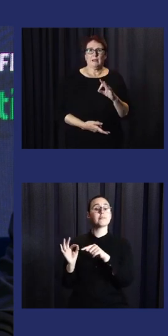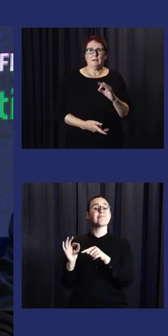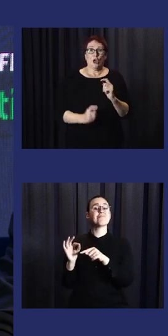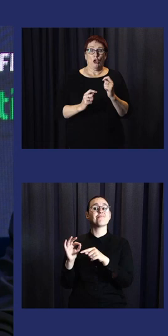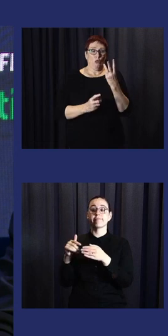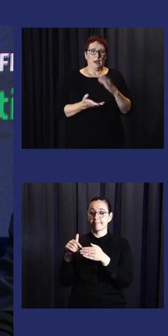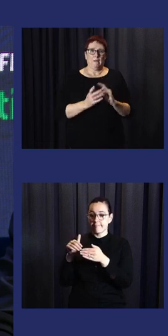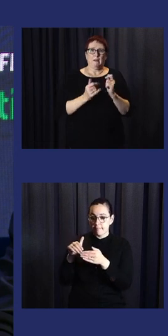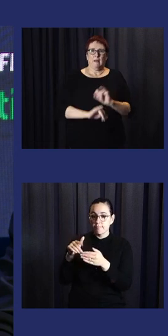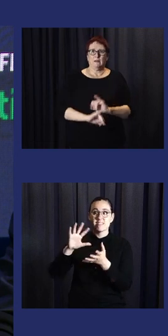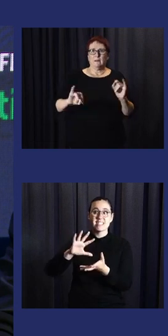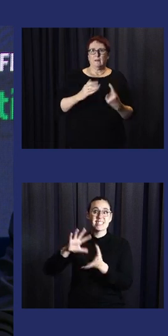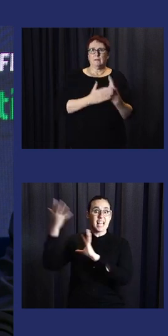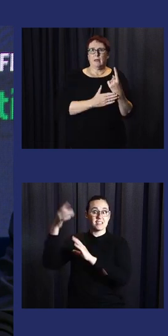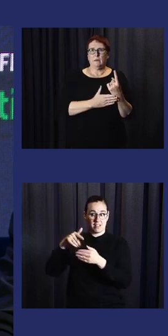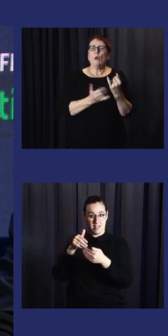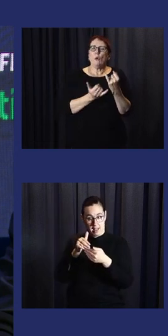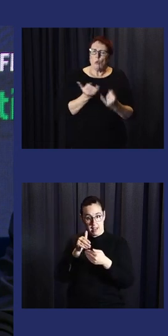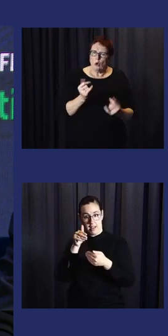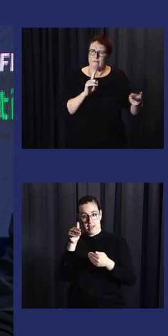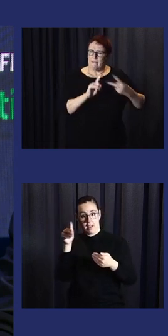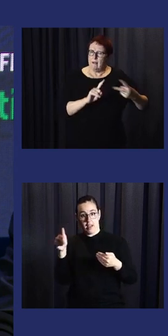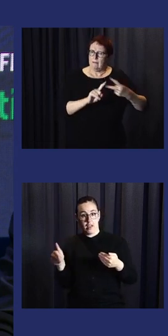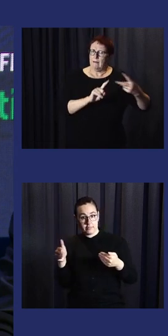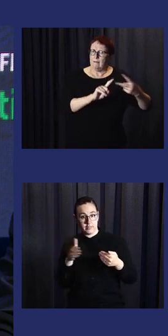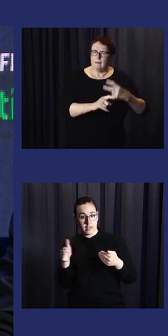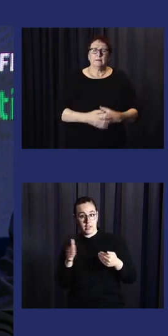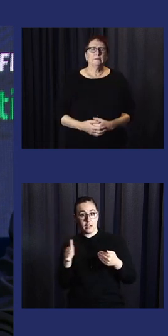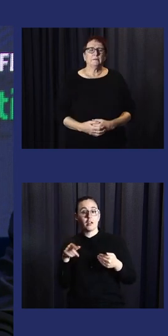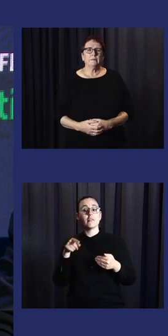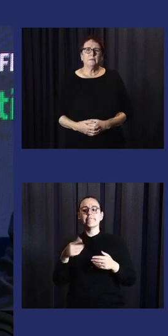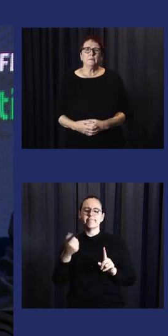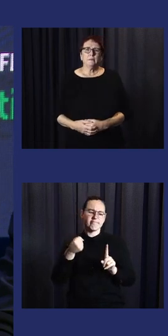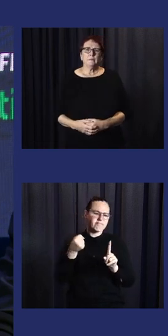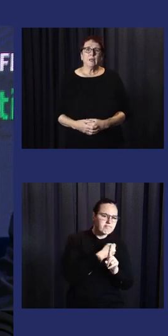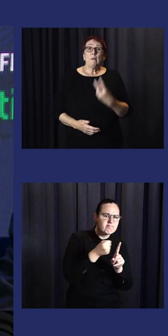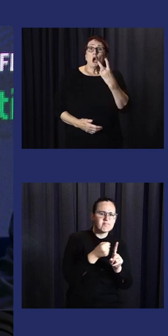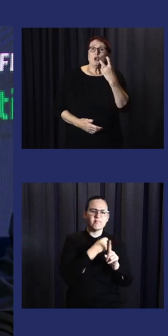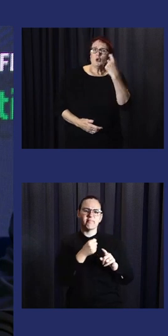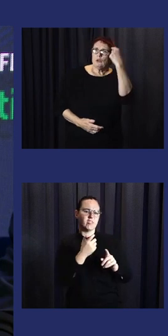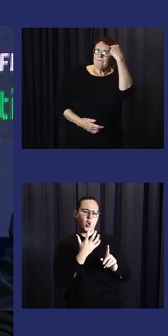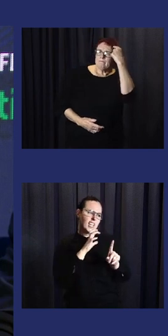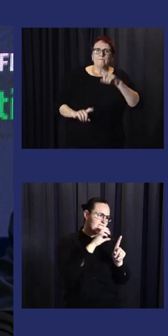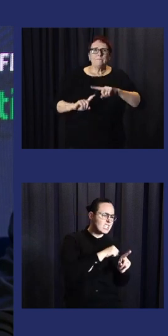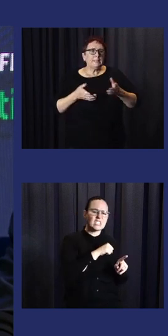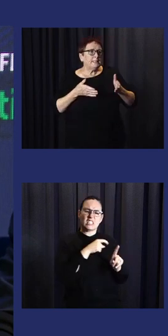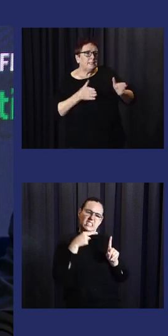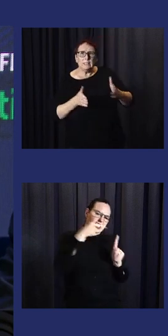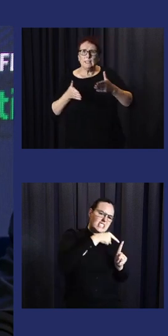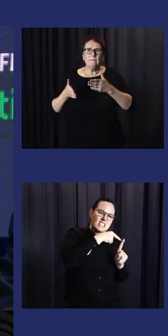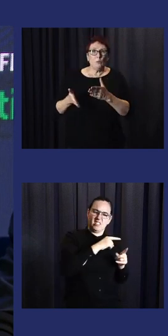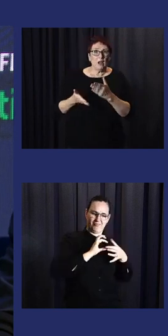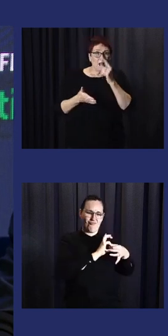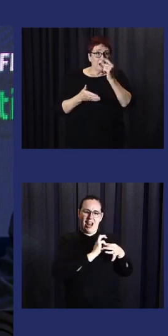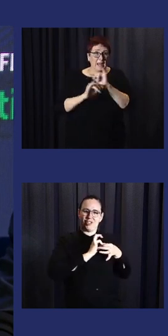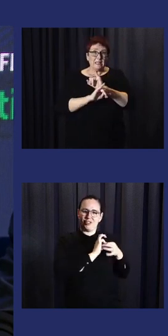months after the disaster. But also two more things that help us to kind of think about different ways that